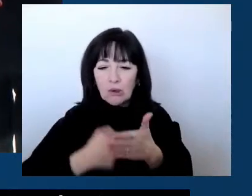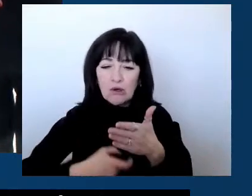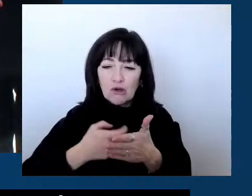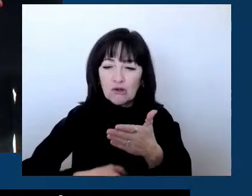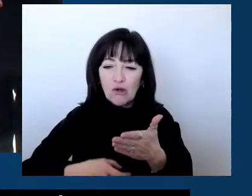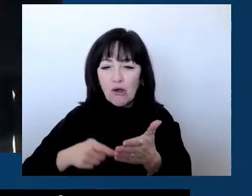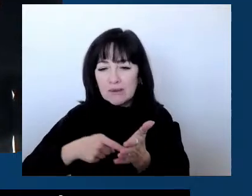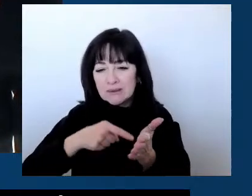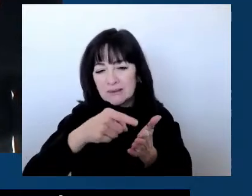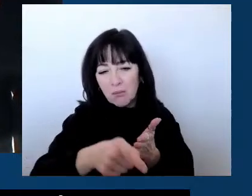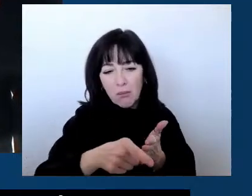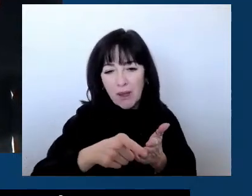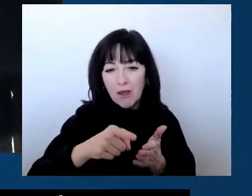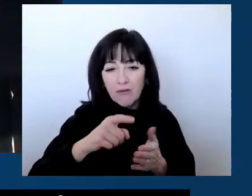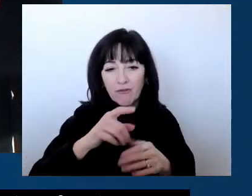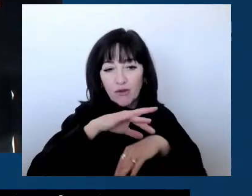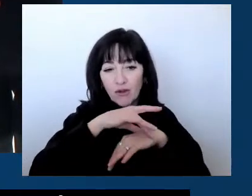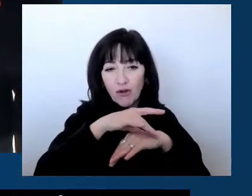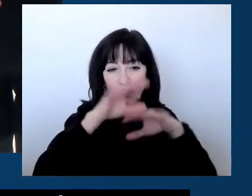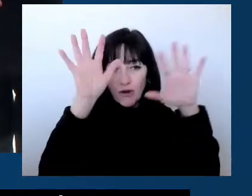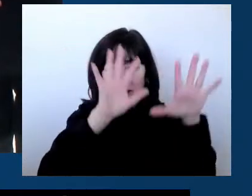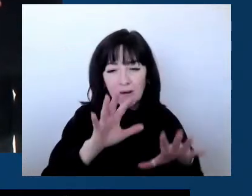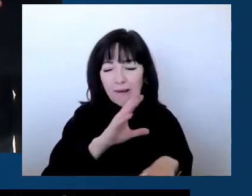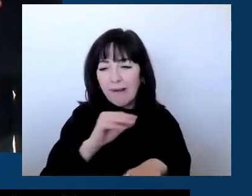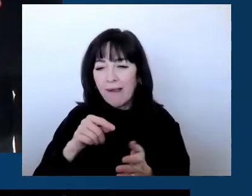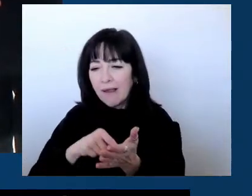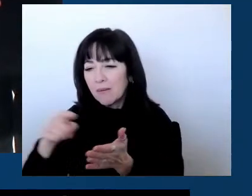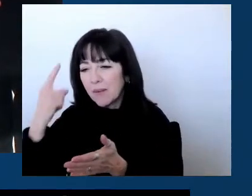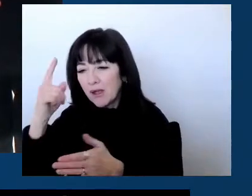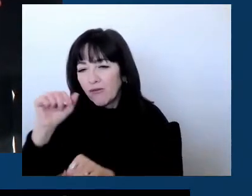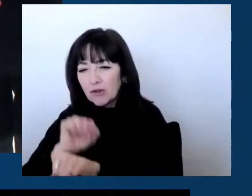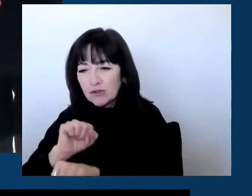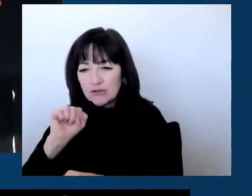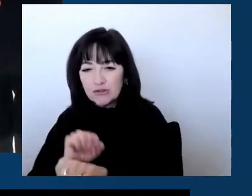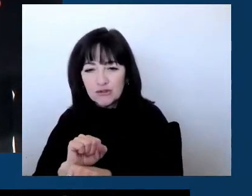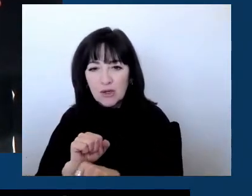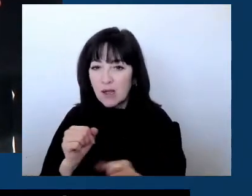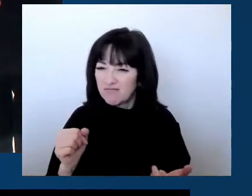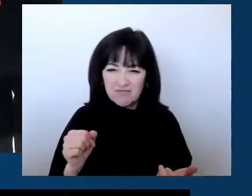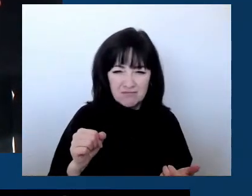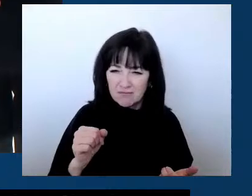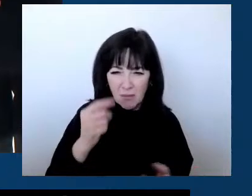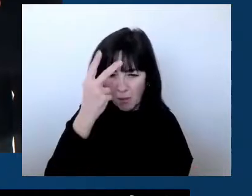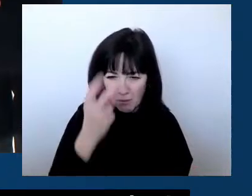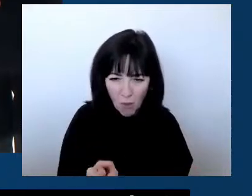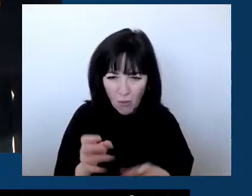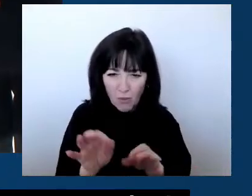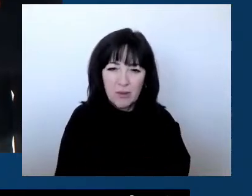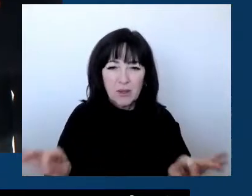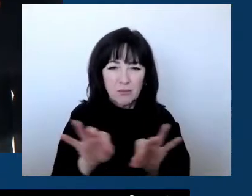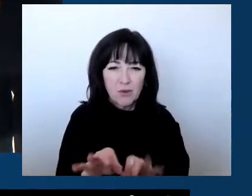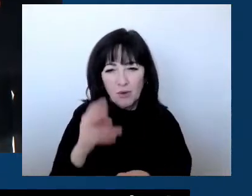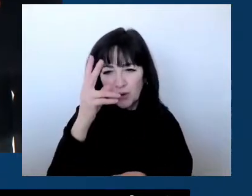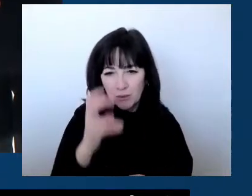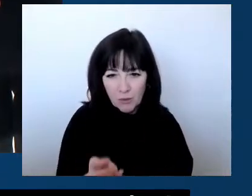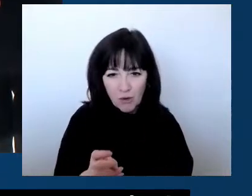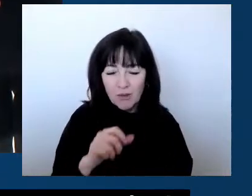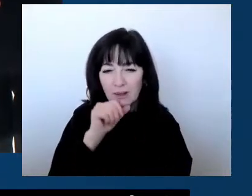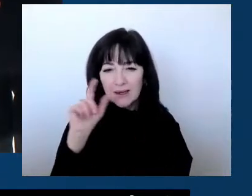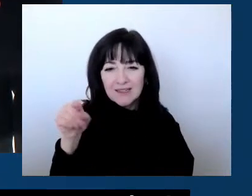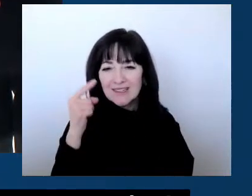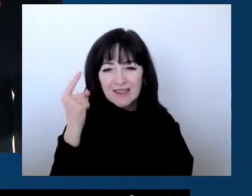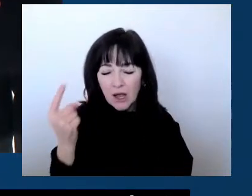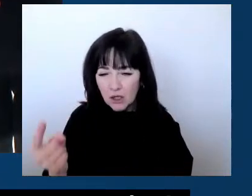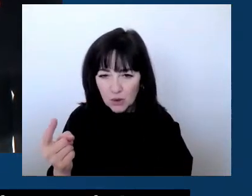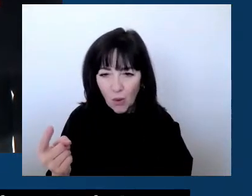about climate jobs. And often those so-called green-collar jobs are also blue-collar jobs. It's the